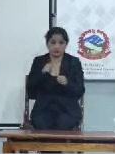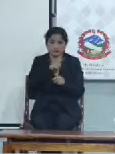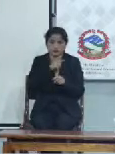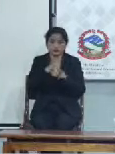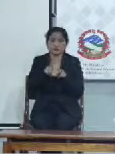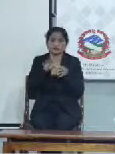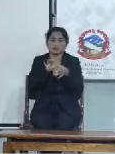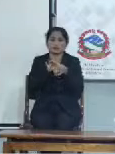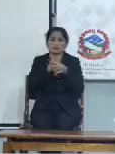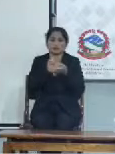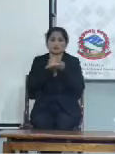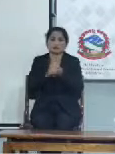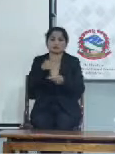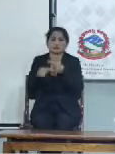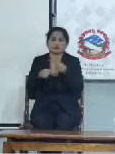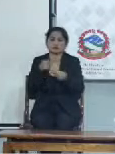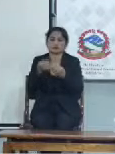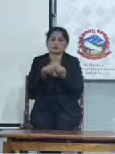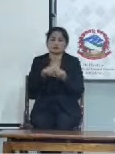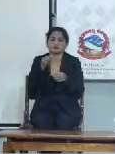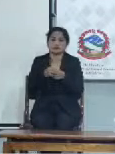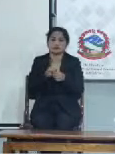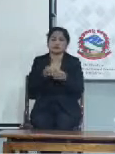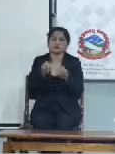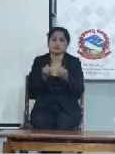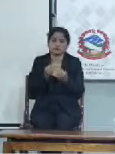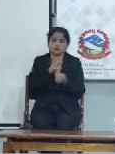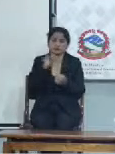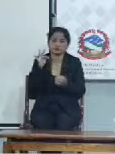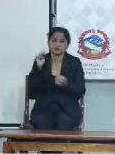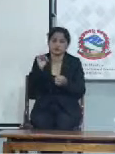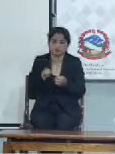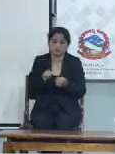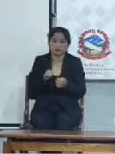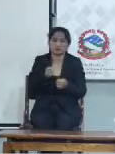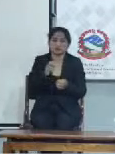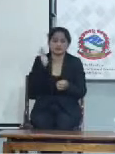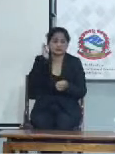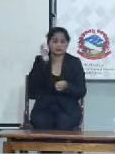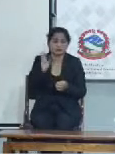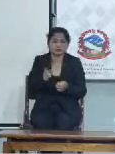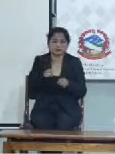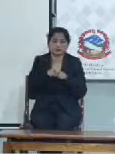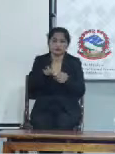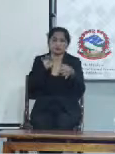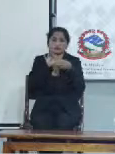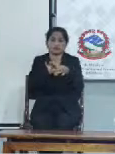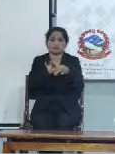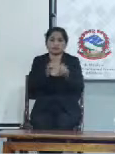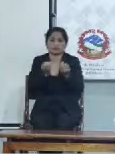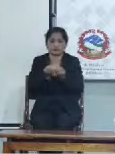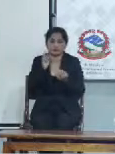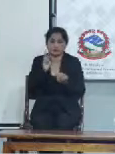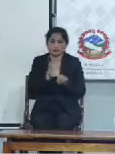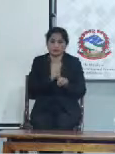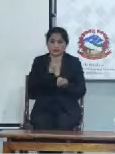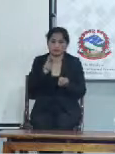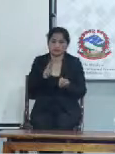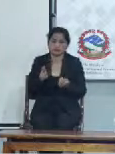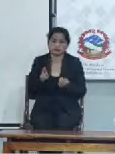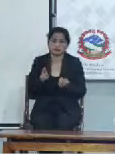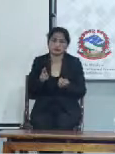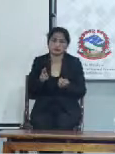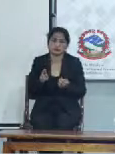radio stations, and amateur radio operators, amateur